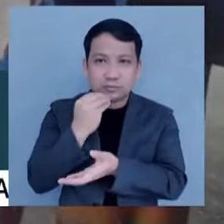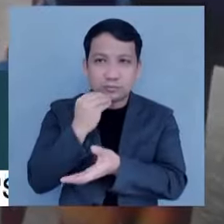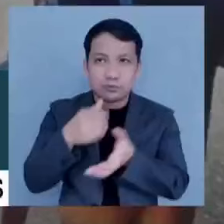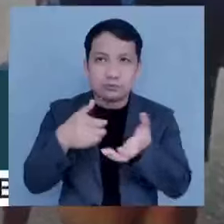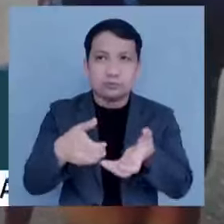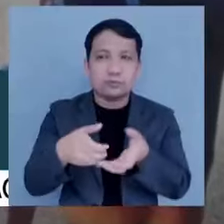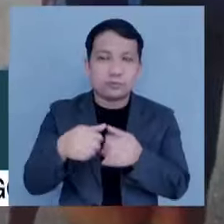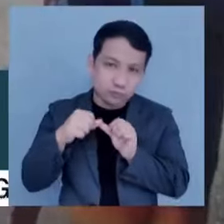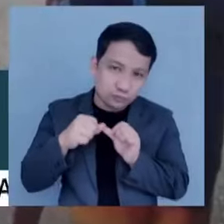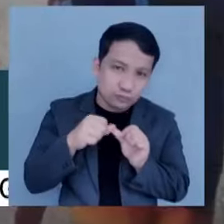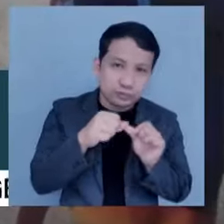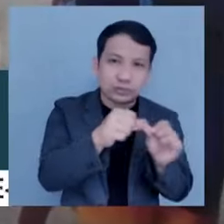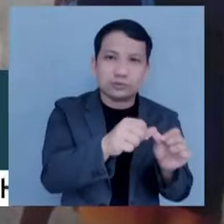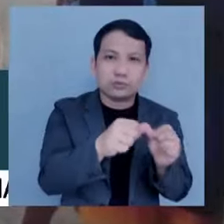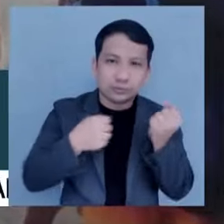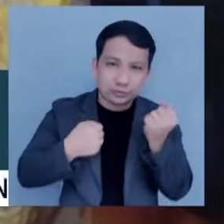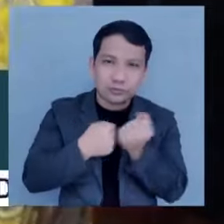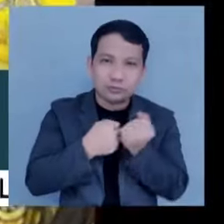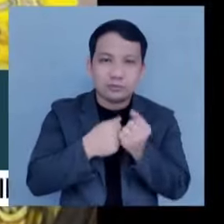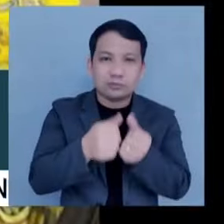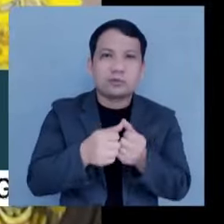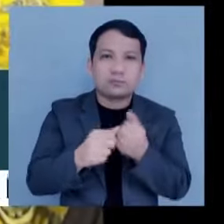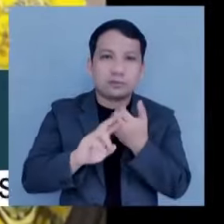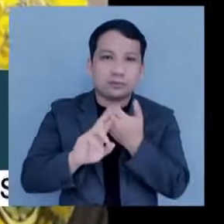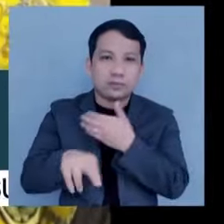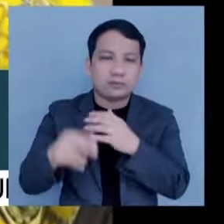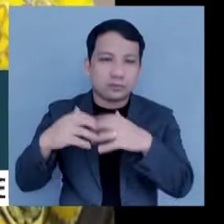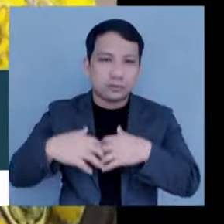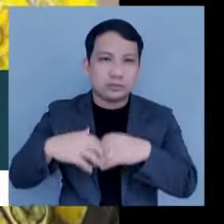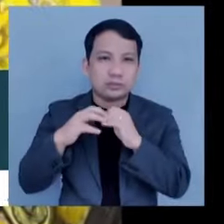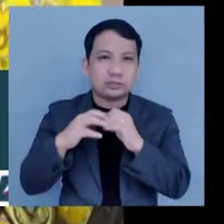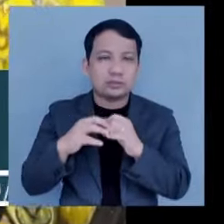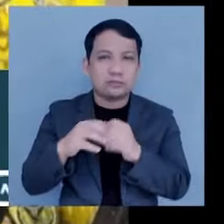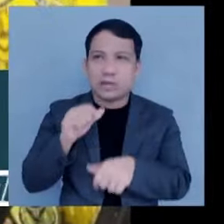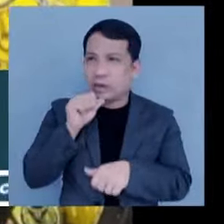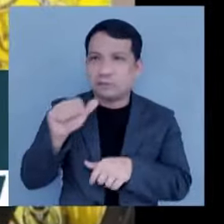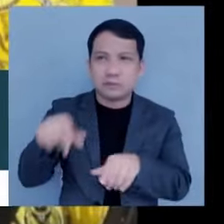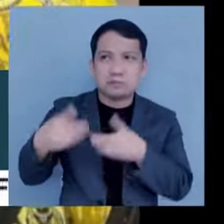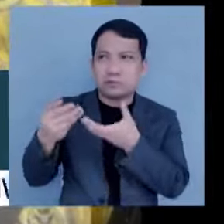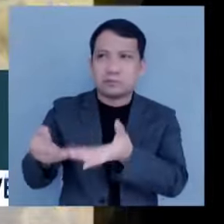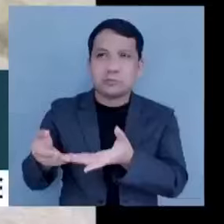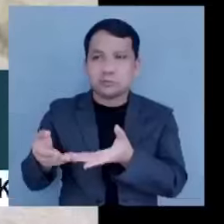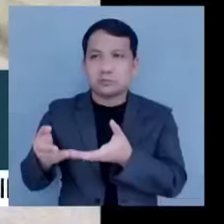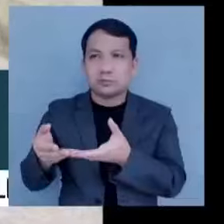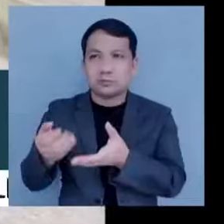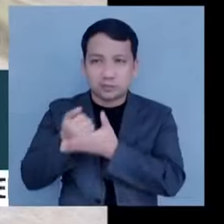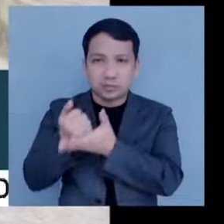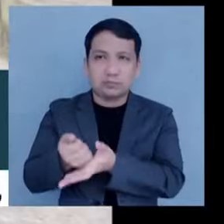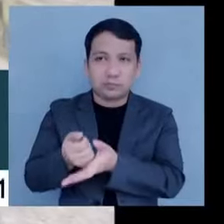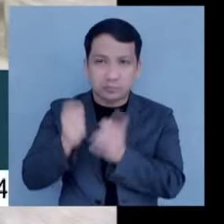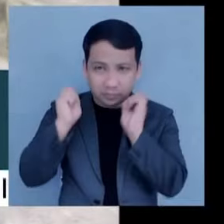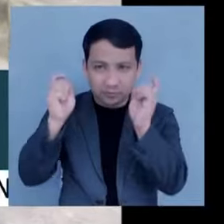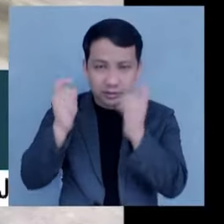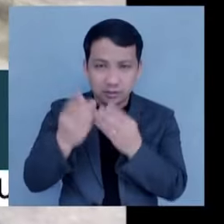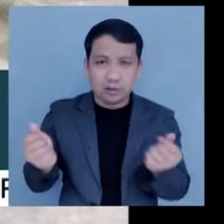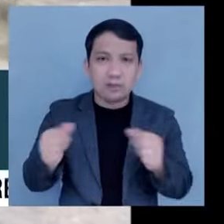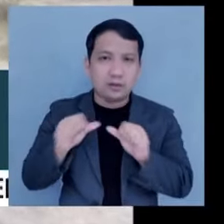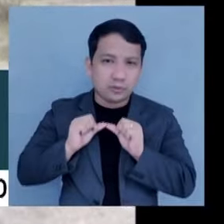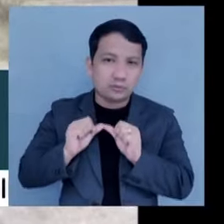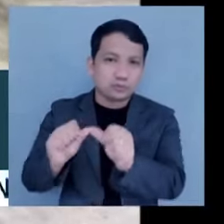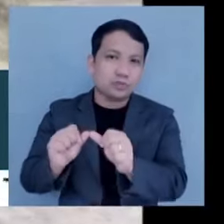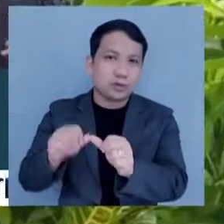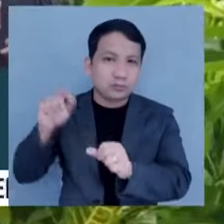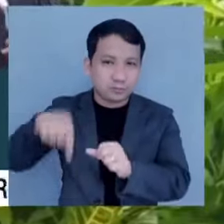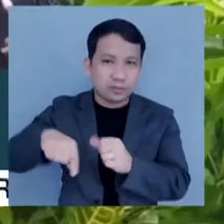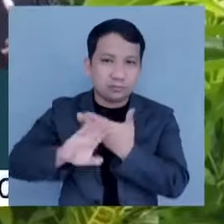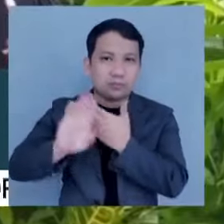the way to early recovery. The relief operations doesn't stop just with the immediate response, but there will be a stage where people will go back to